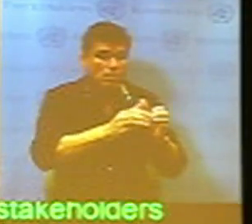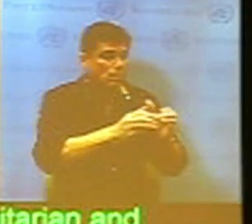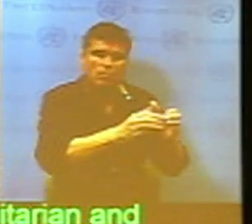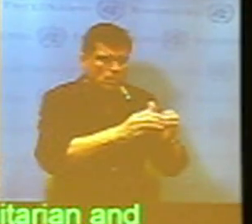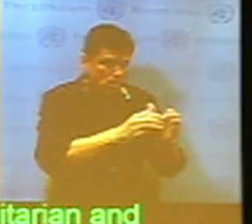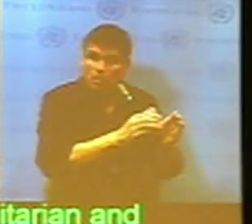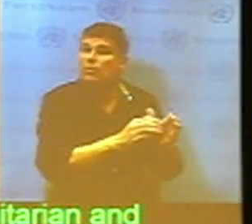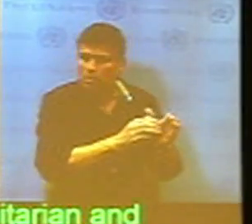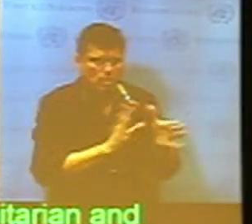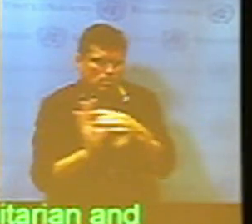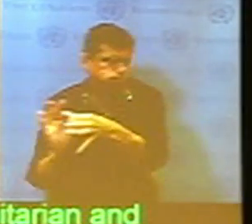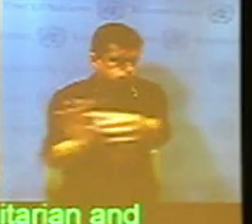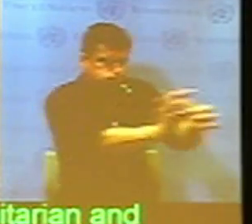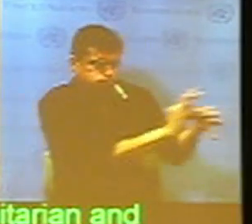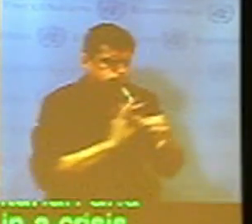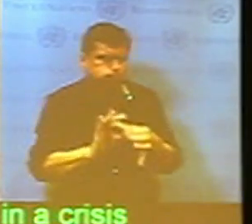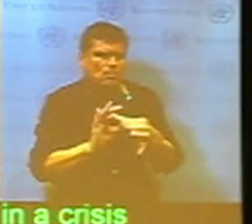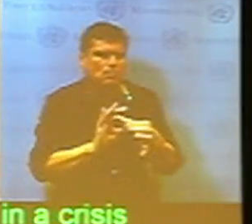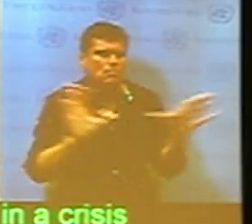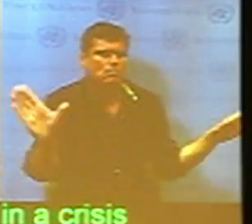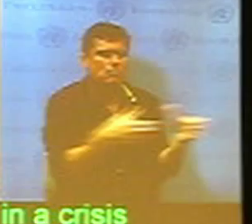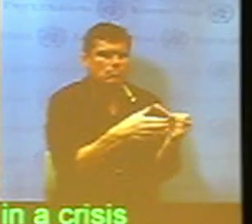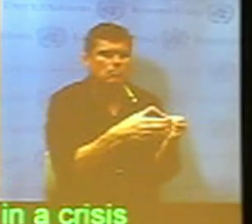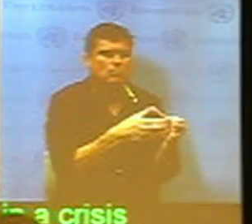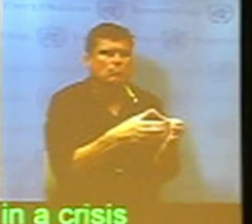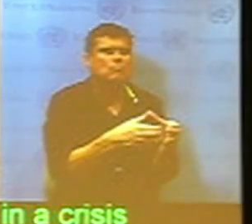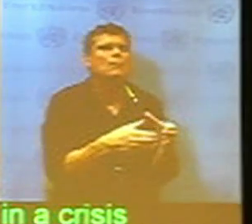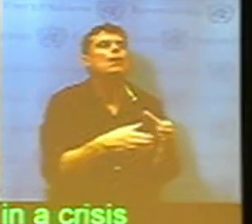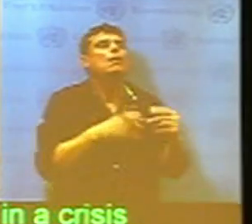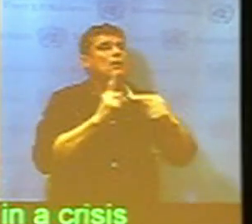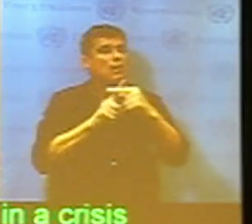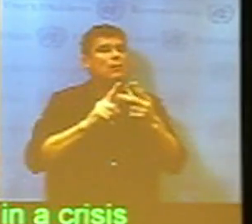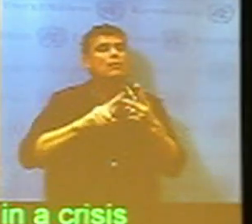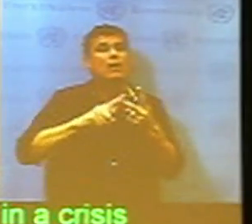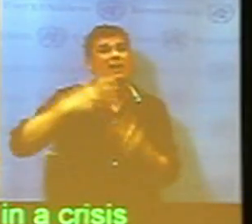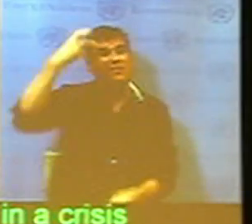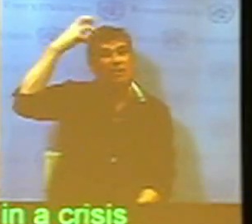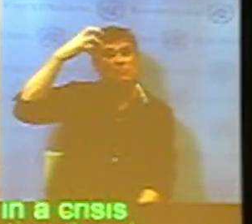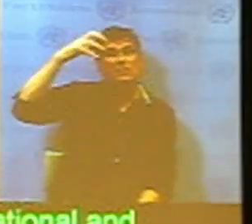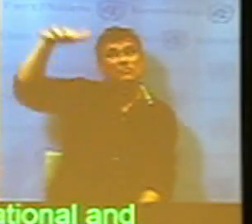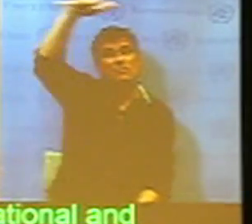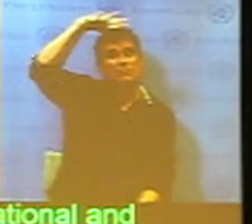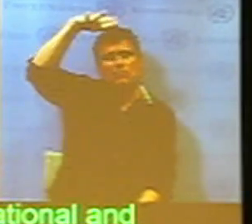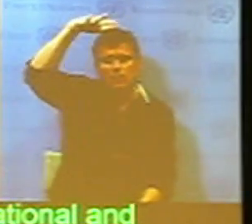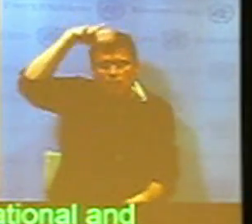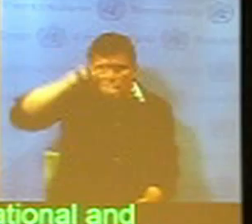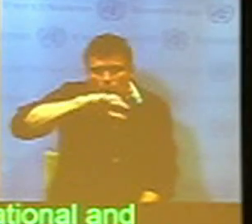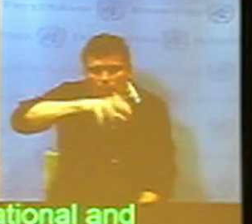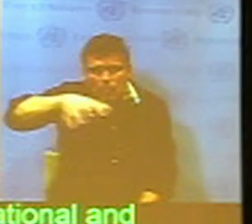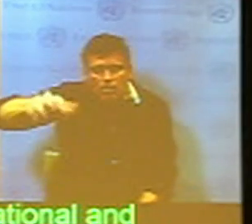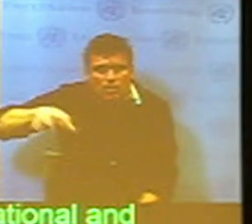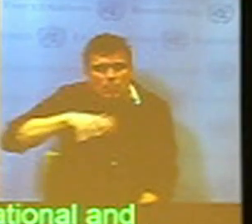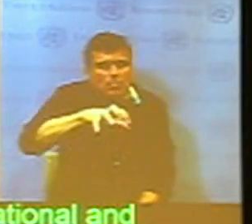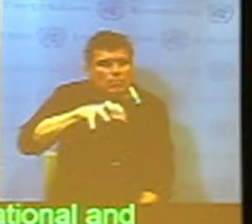systems. Annex 1 of the New York Declaration also calls for the adoption by the General Assembly in